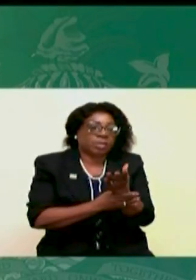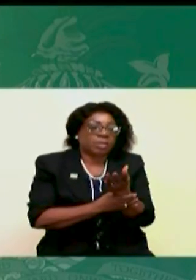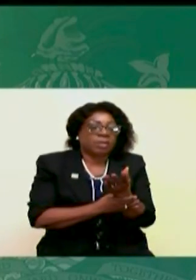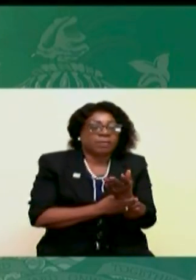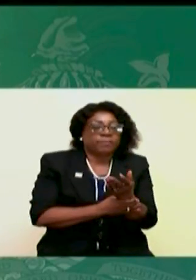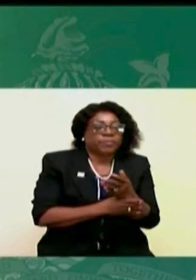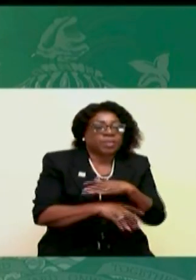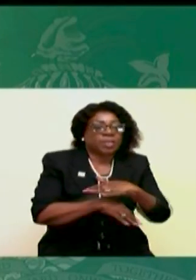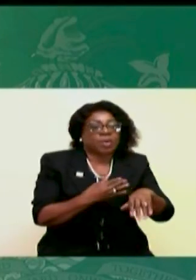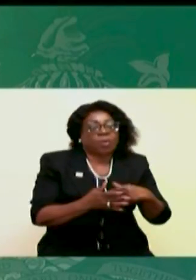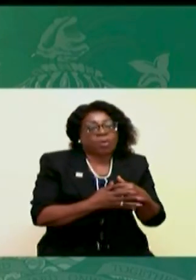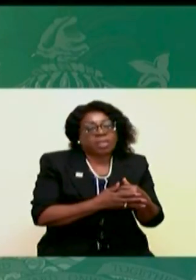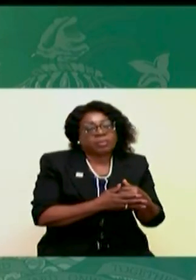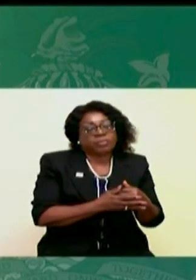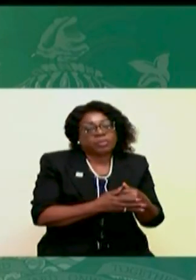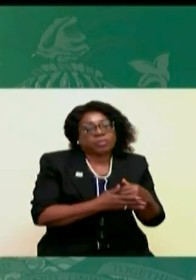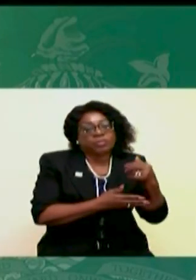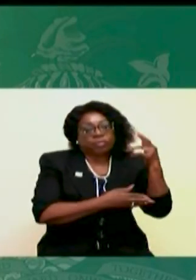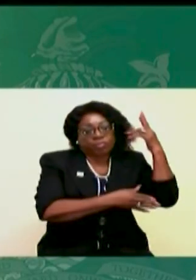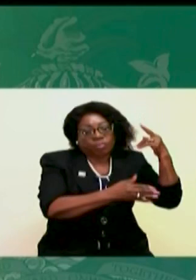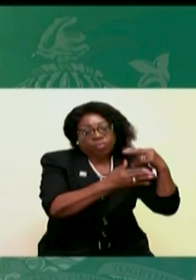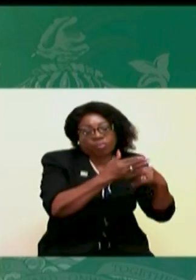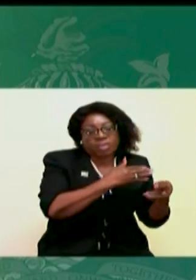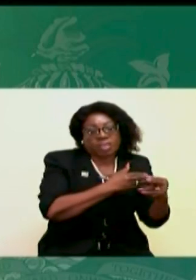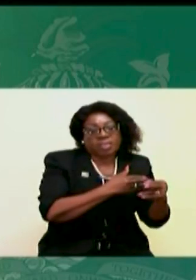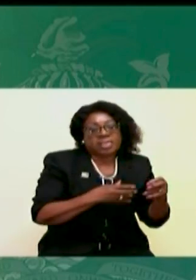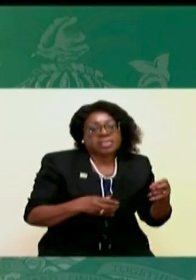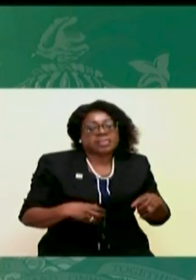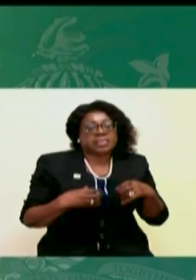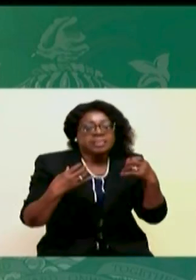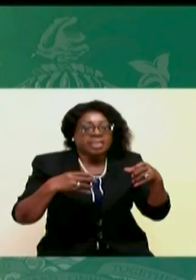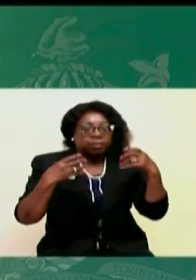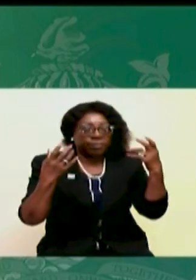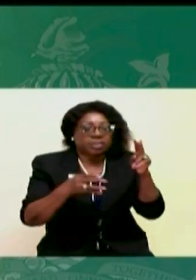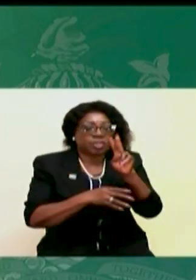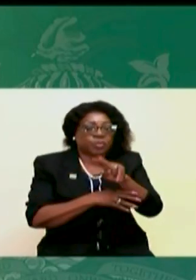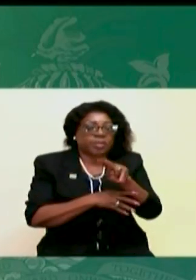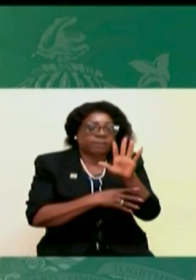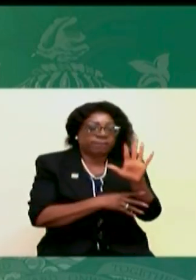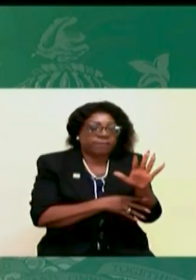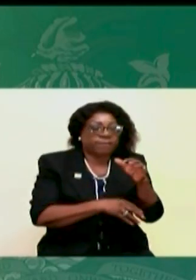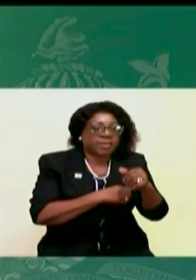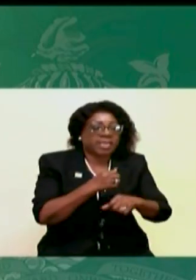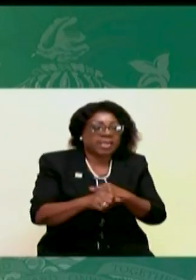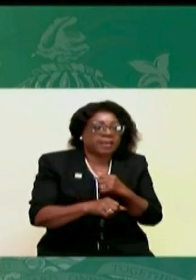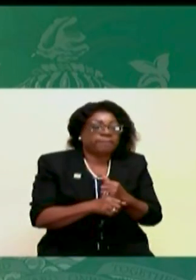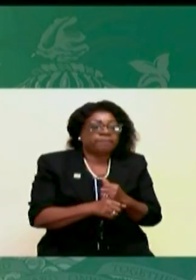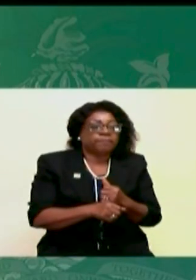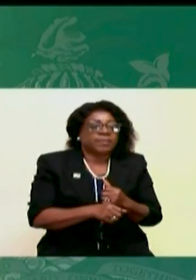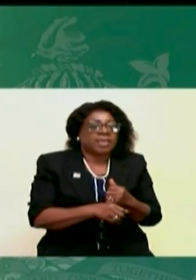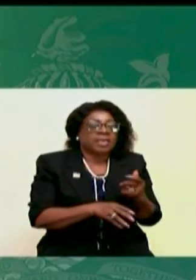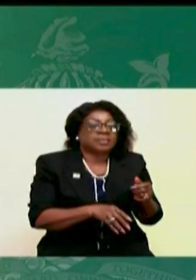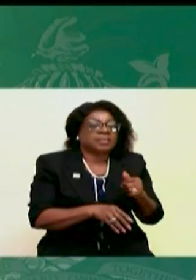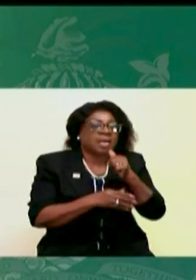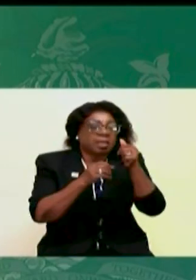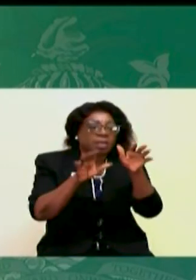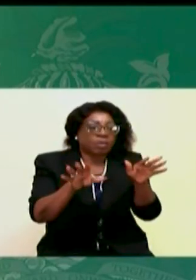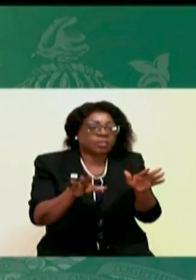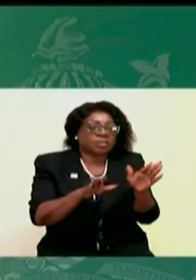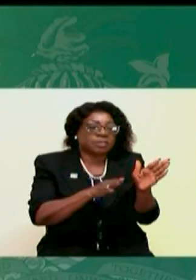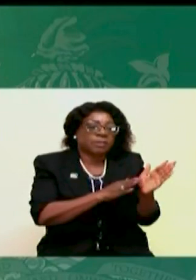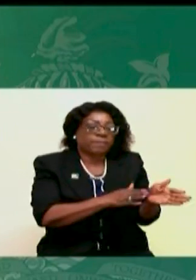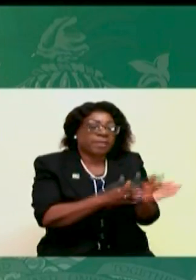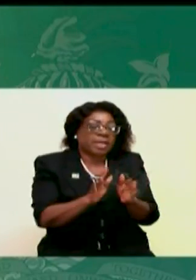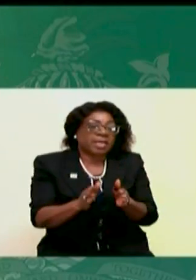resort of Kamalami Key, which celebrates its 25th year in operation, has announced plans for world-class professional